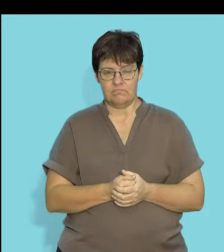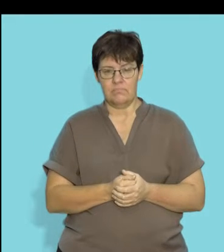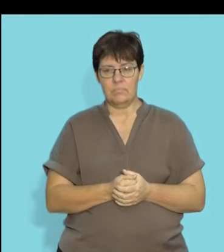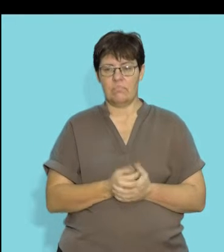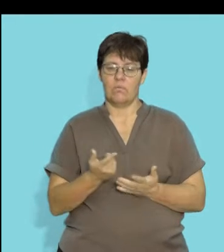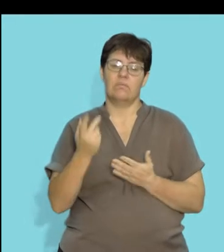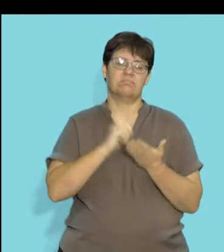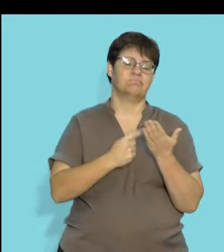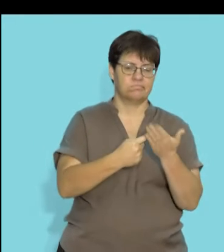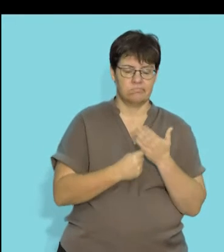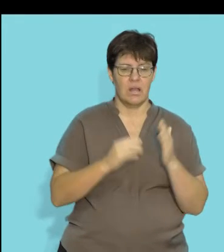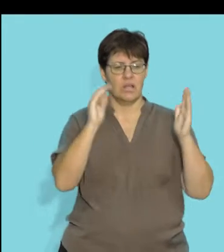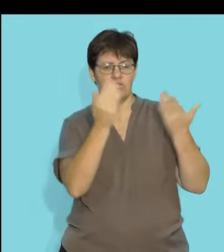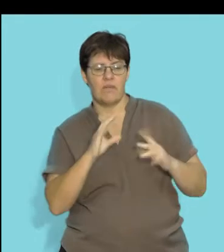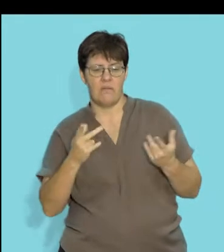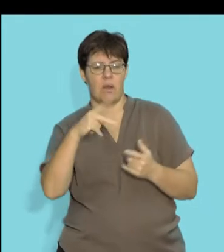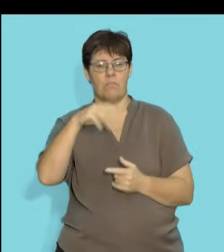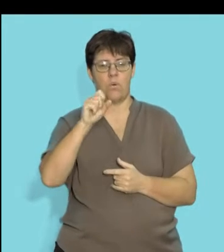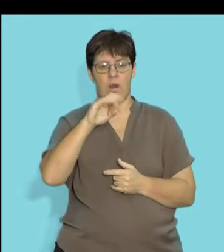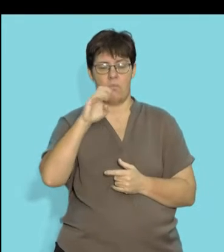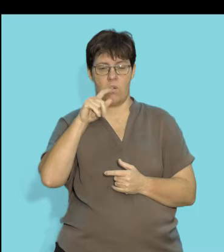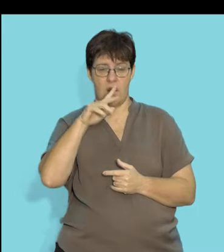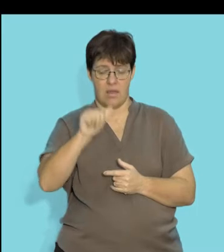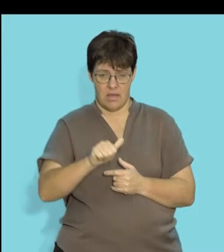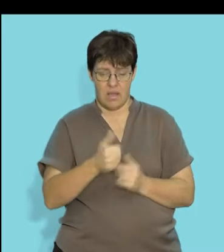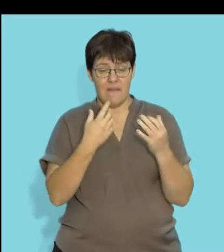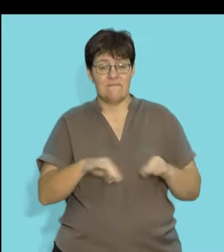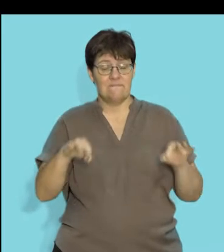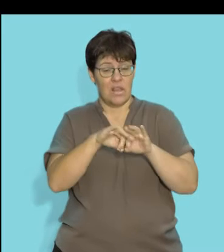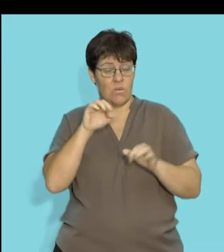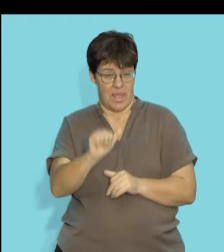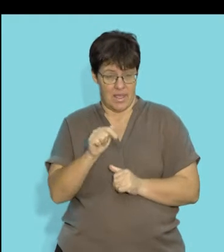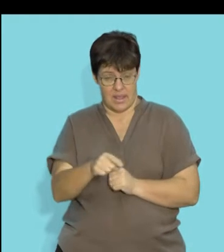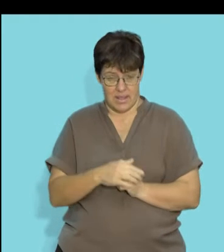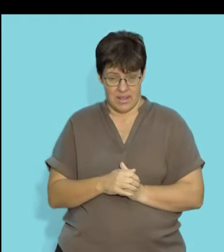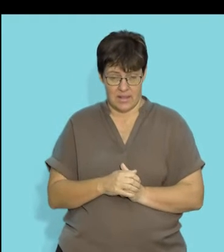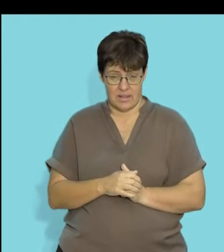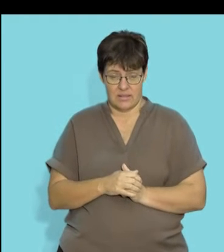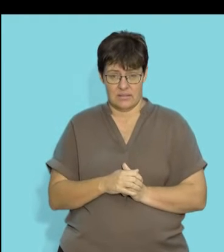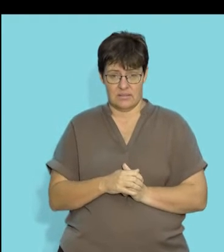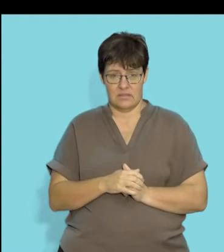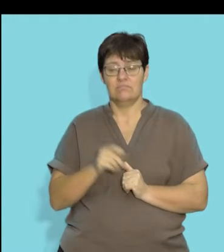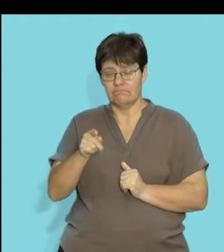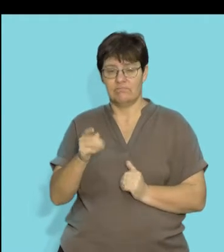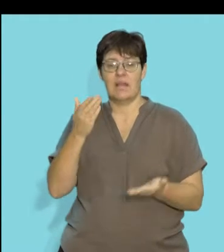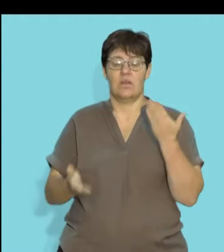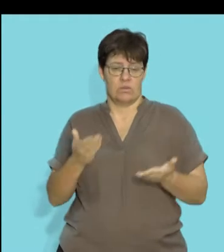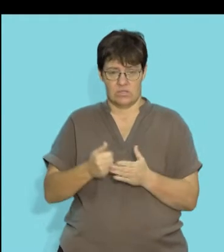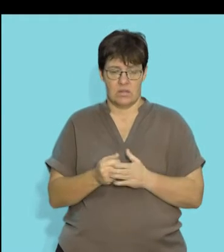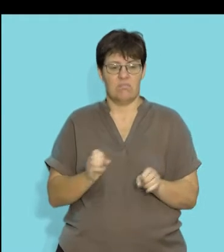not know. Now, when you talk about the shape of a parabola, the value of a, right,